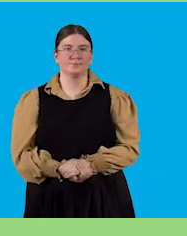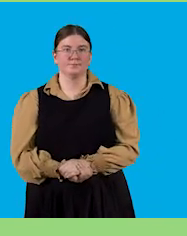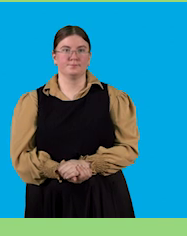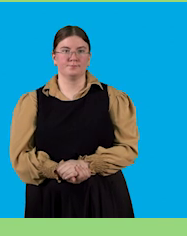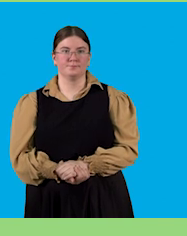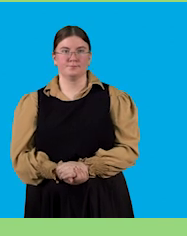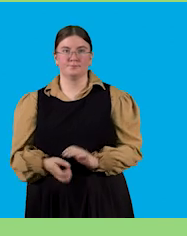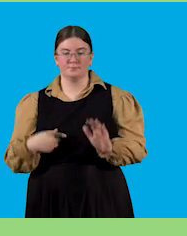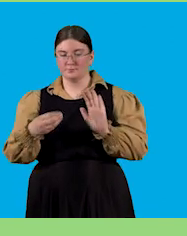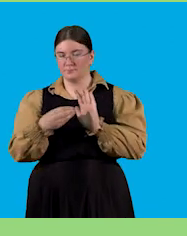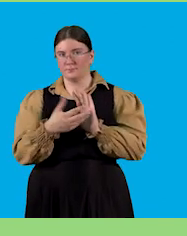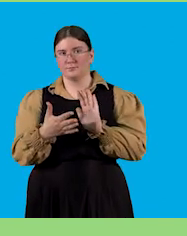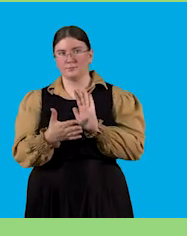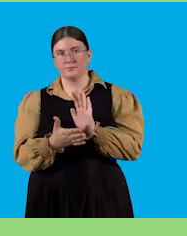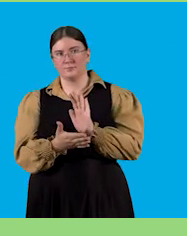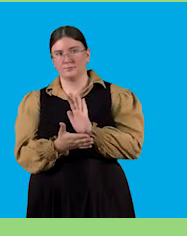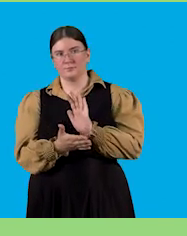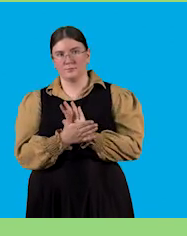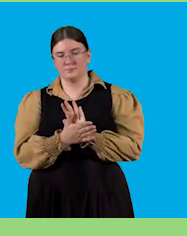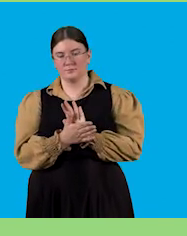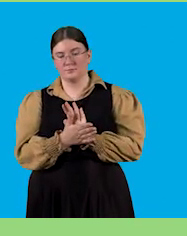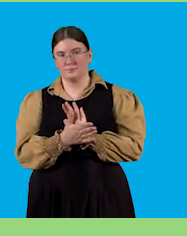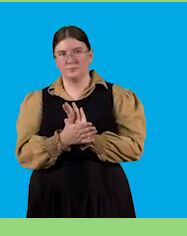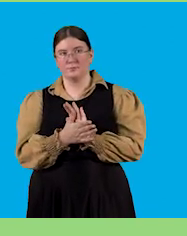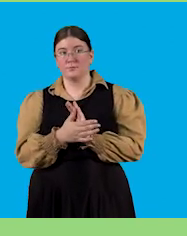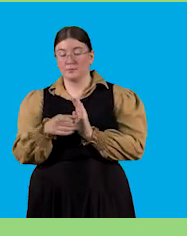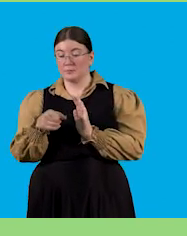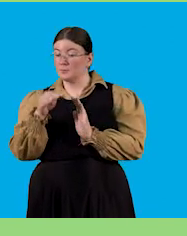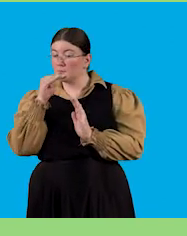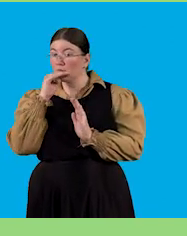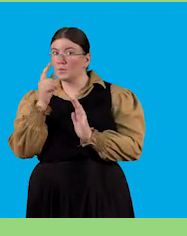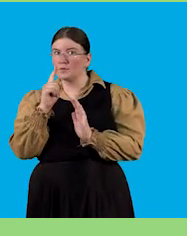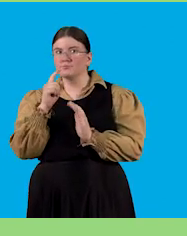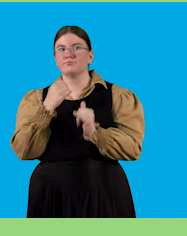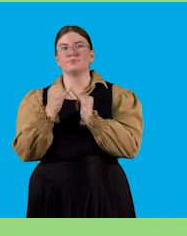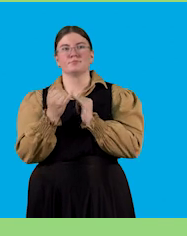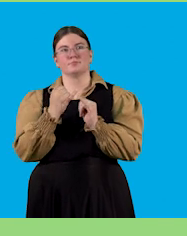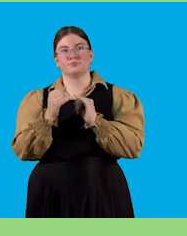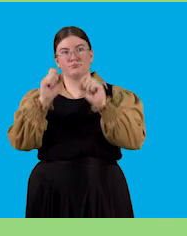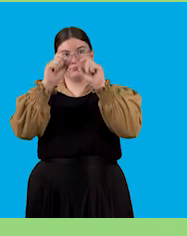I'll just note it down there, also known as sexual intercourse.